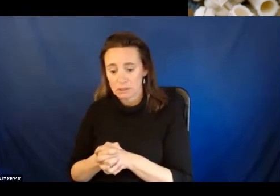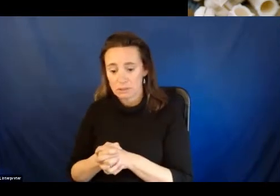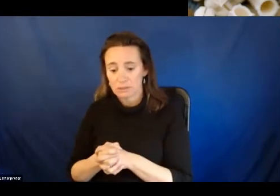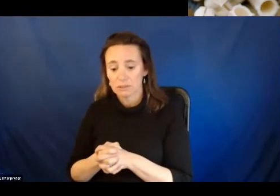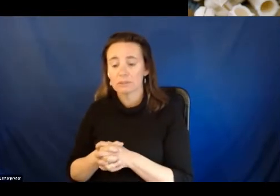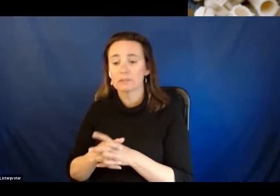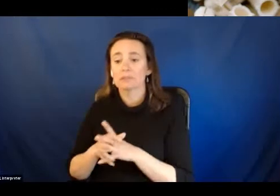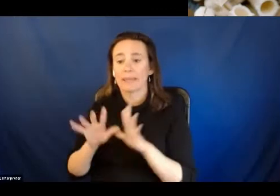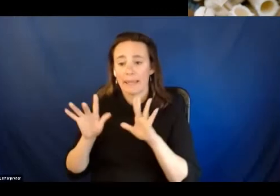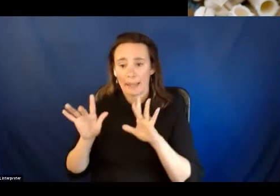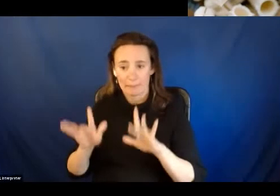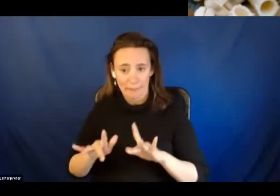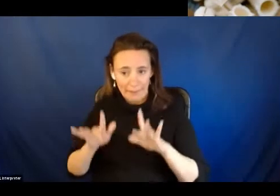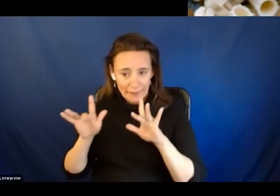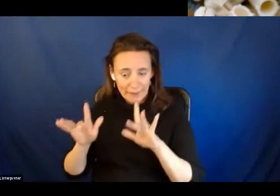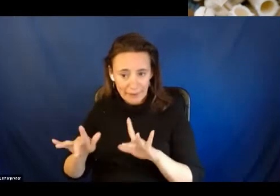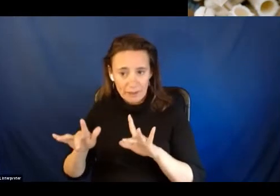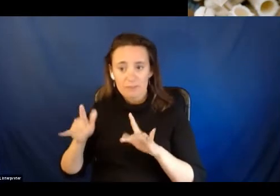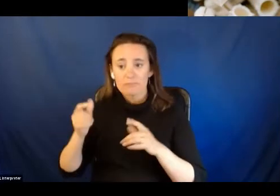empathy,